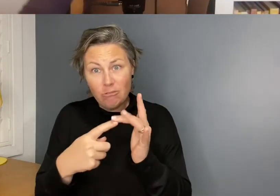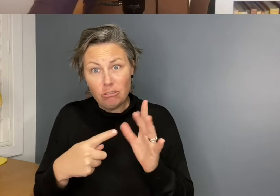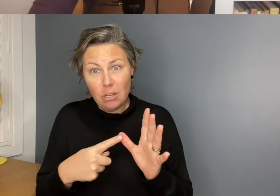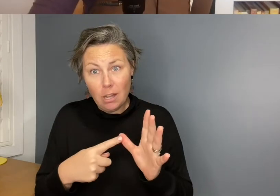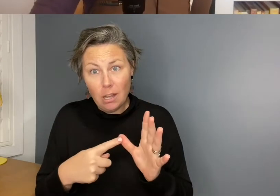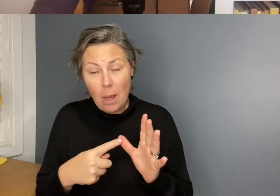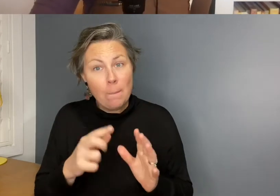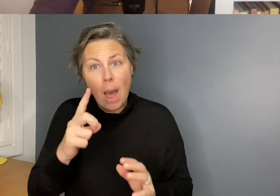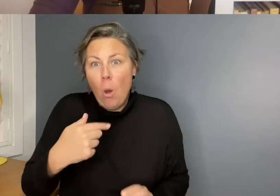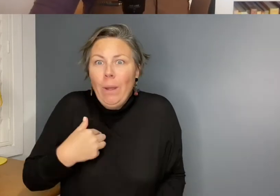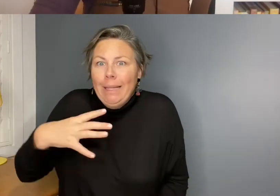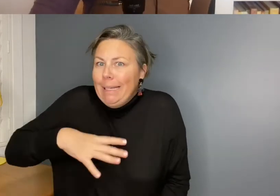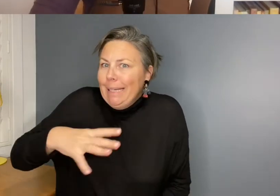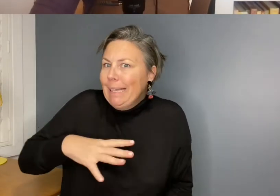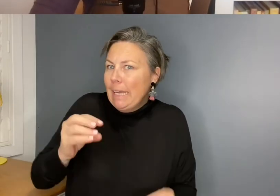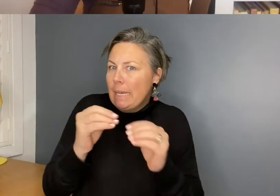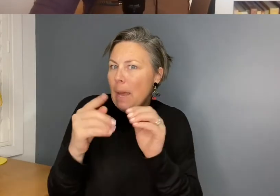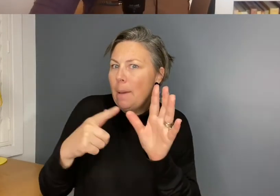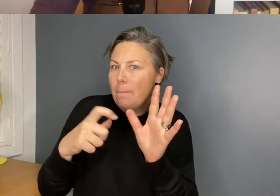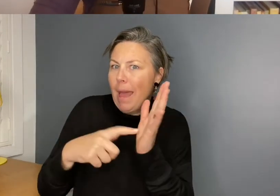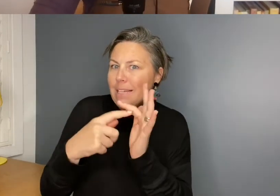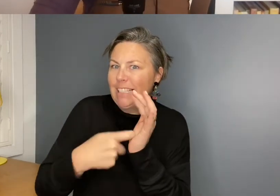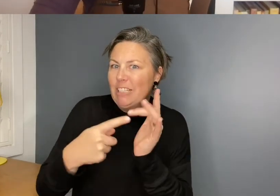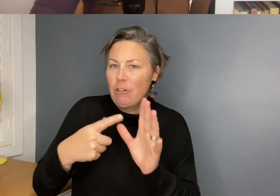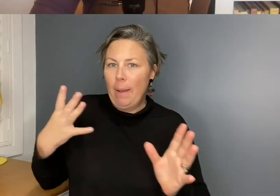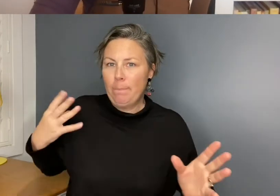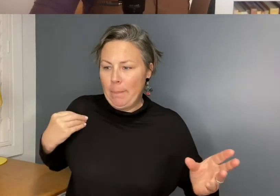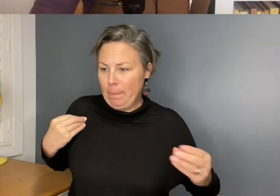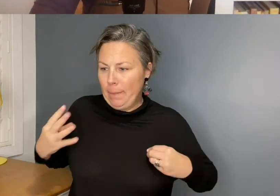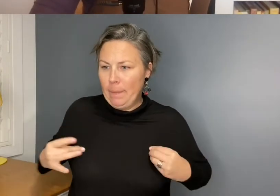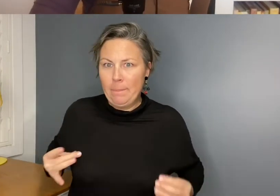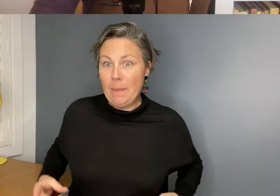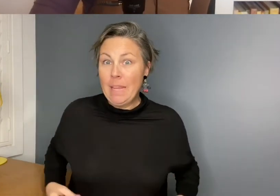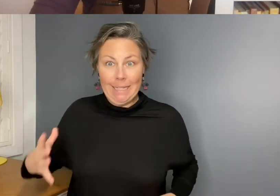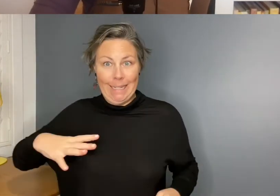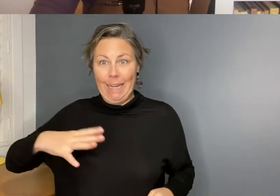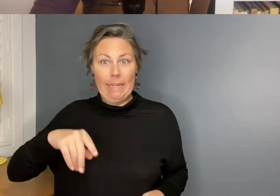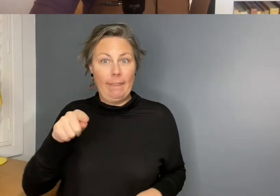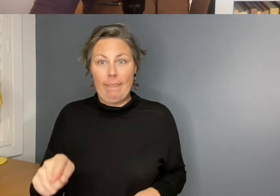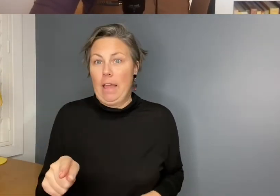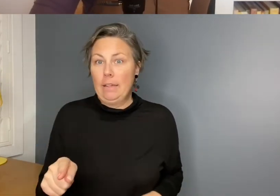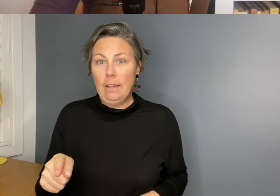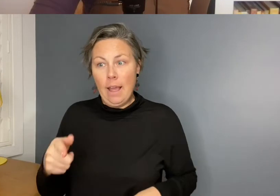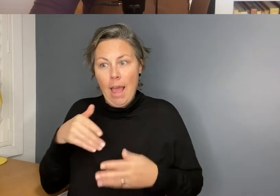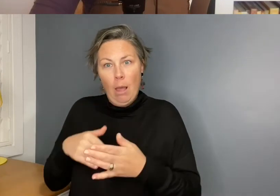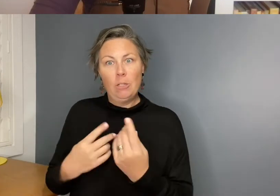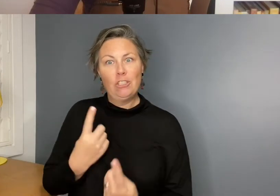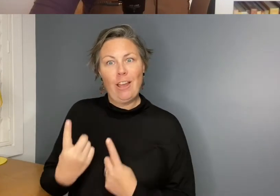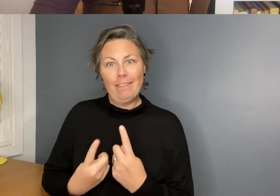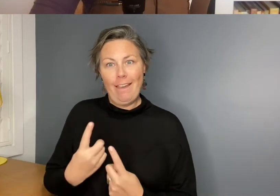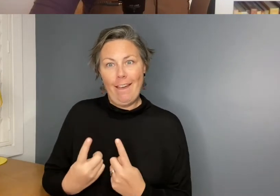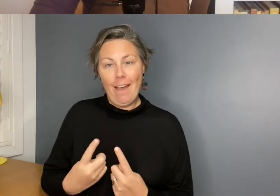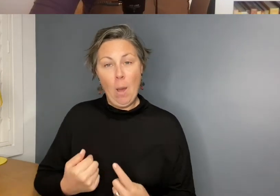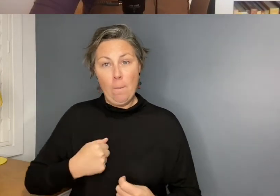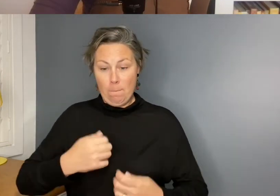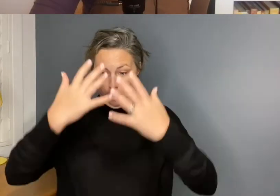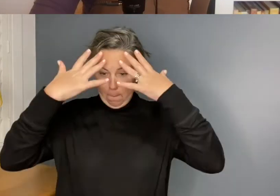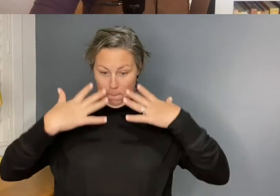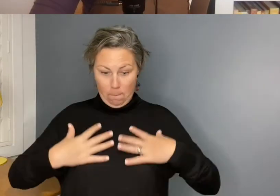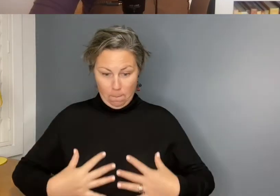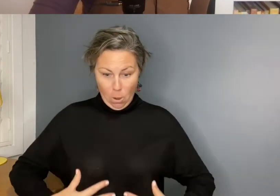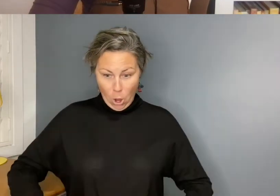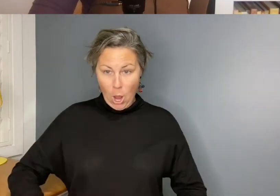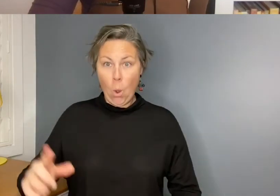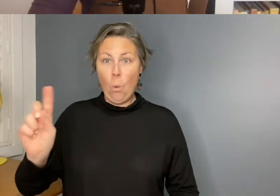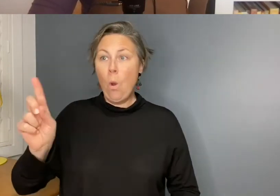hosts. And it's microbial hosts. Absolutely. And it's a two-way relationship, because we exist so that microbes can live on